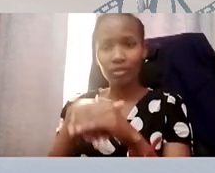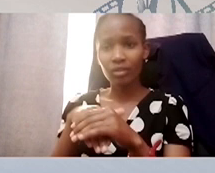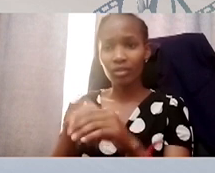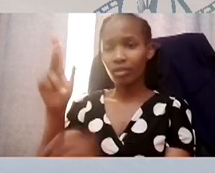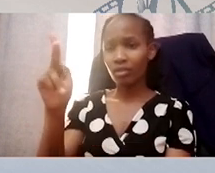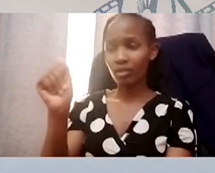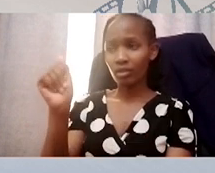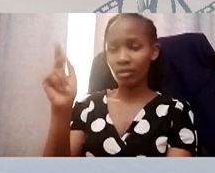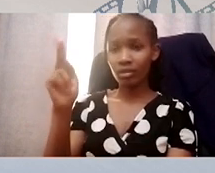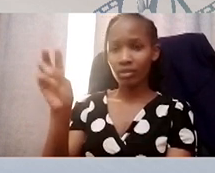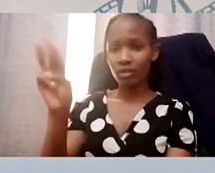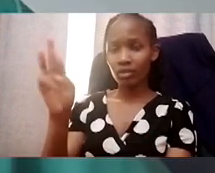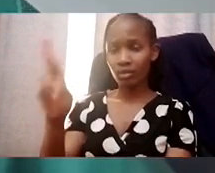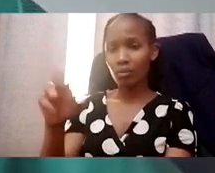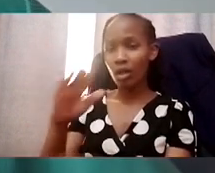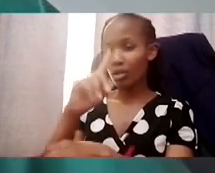of Kenya?